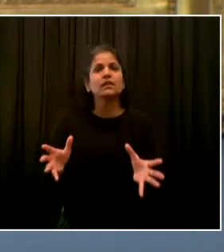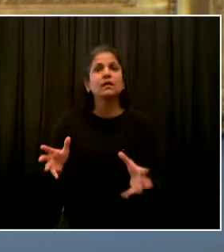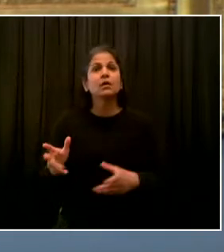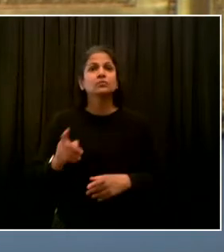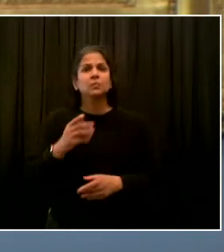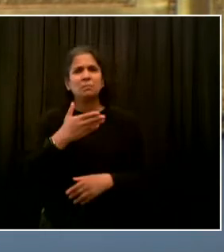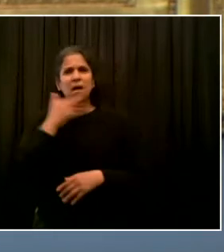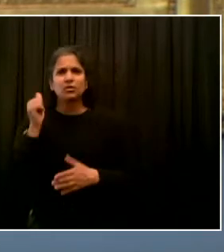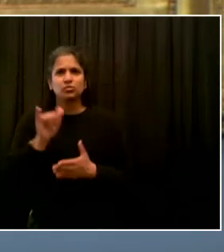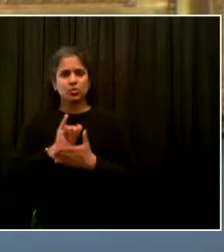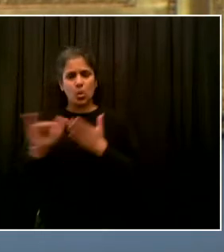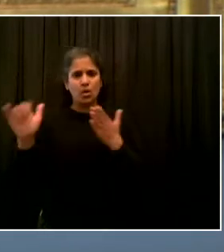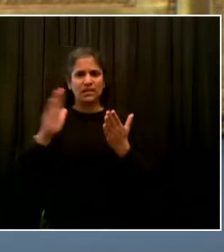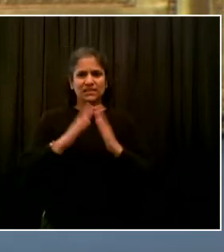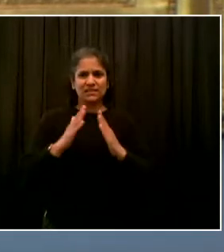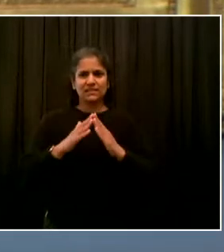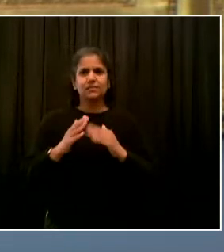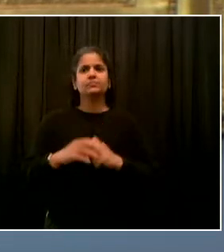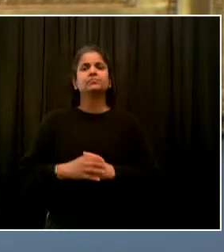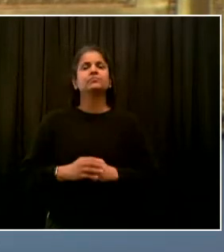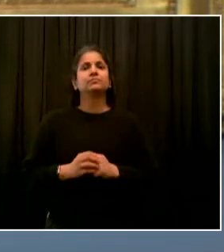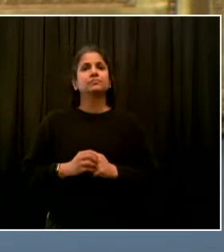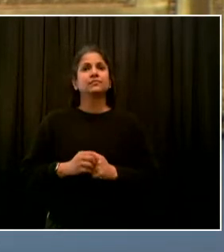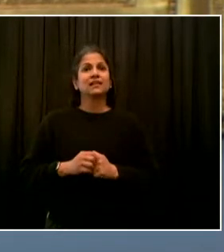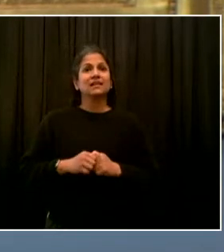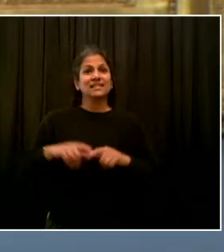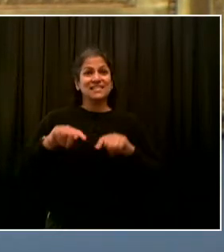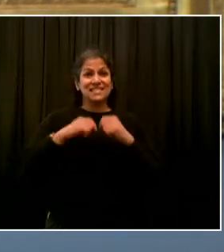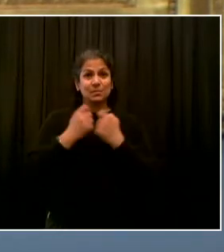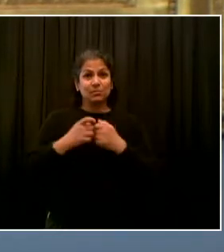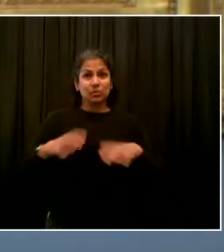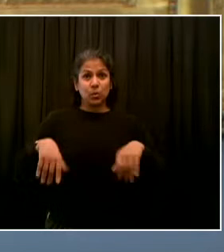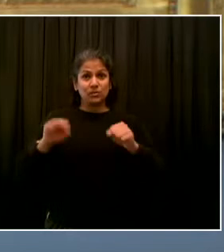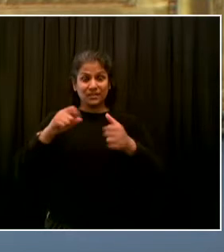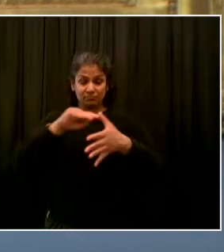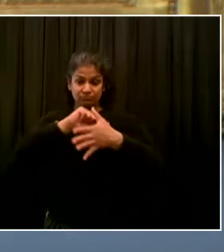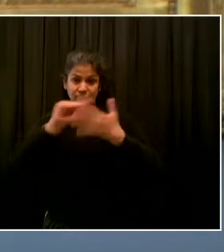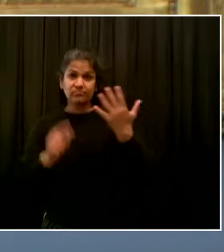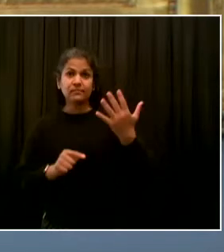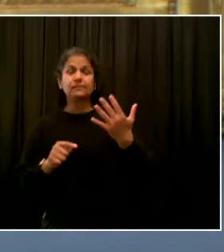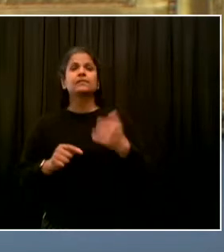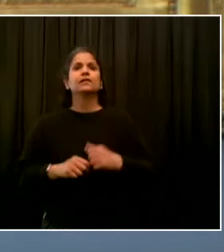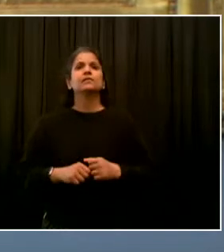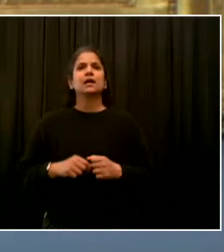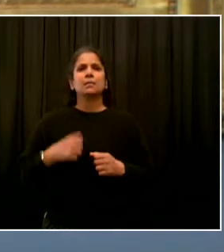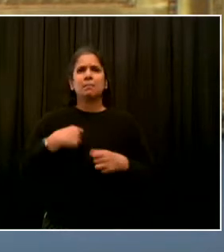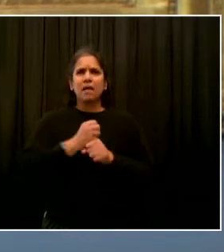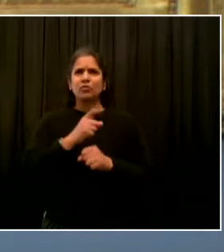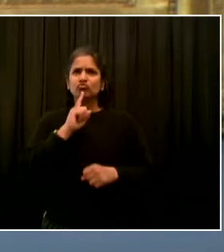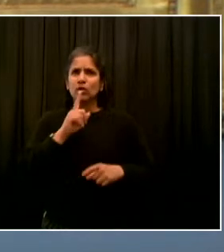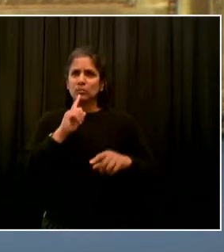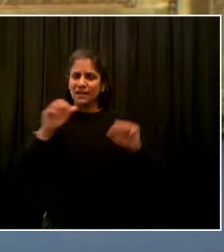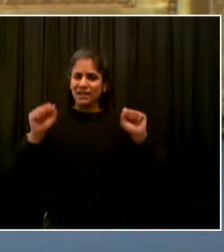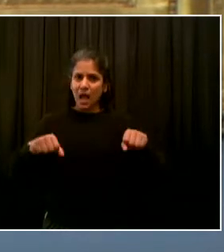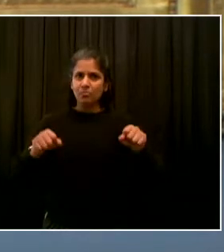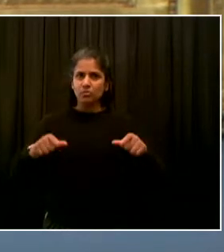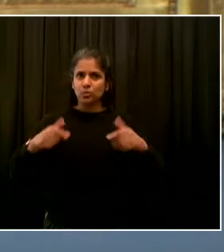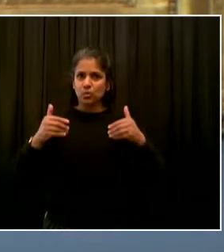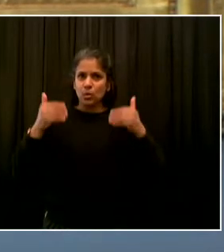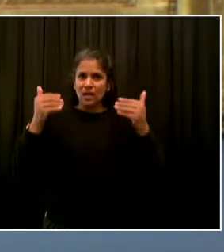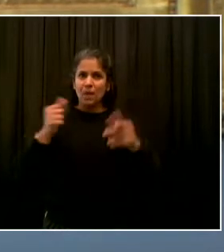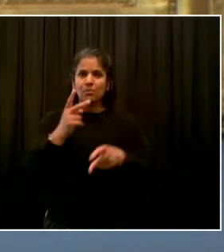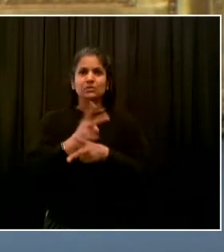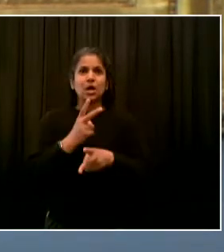And the legal team is going to take the necessary steps to ensure that we're able to do that, to keep New Yorkers safe and